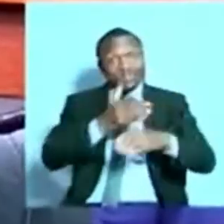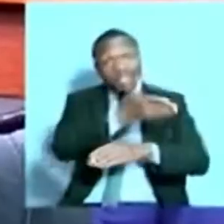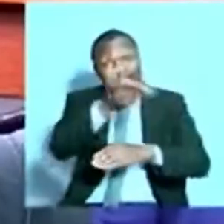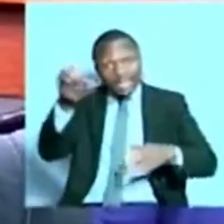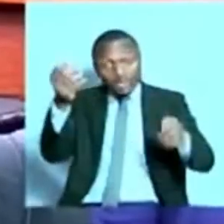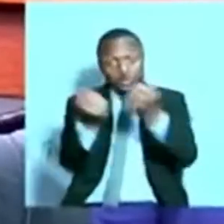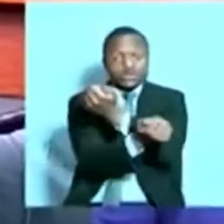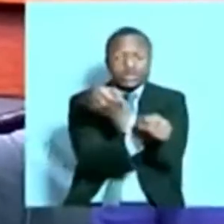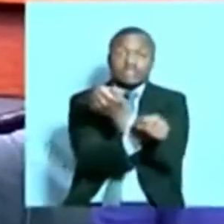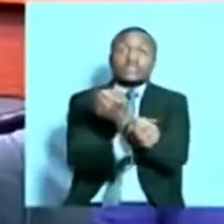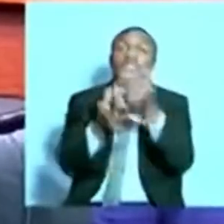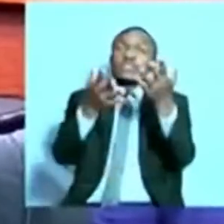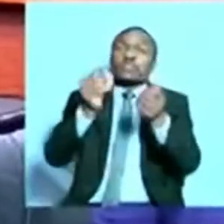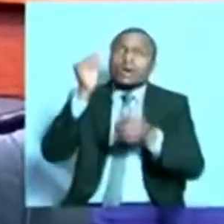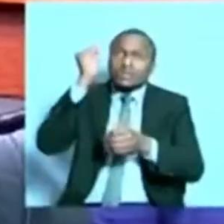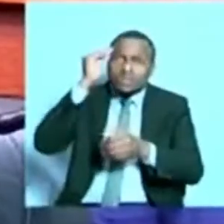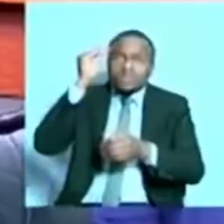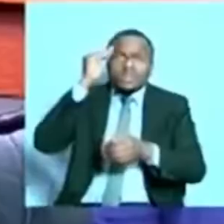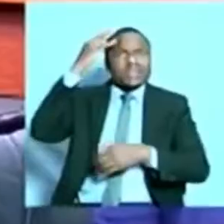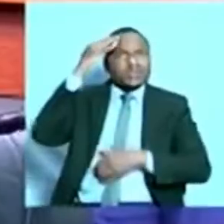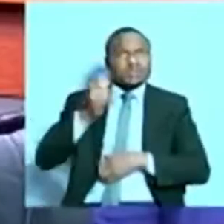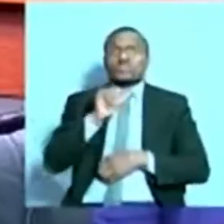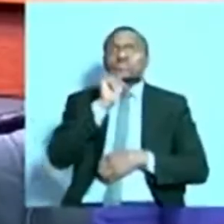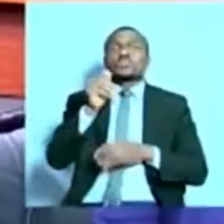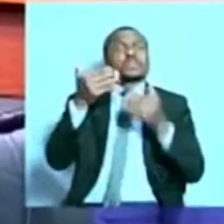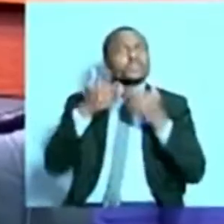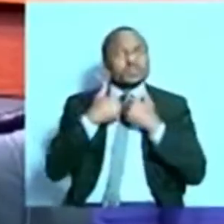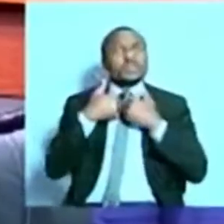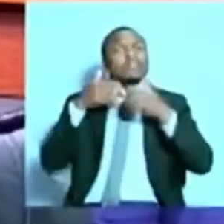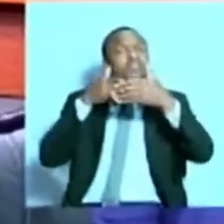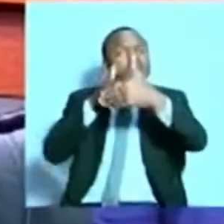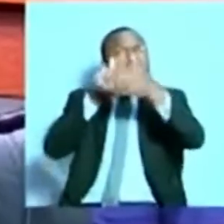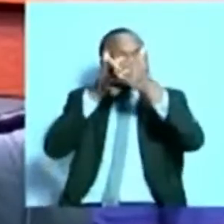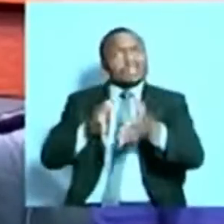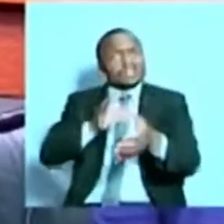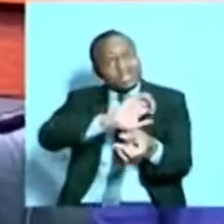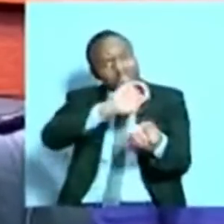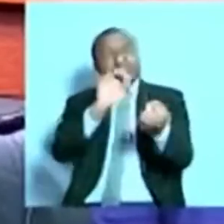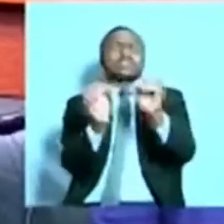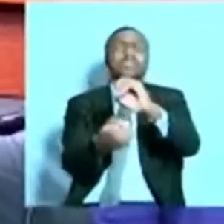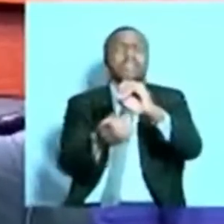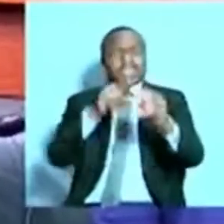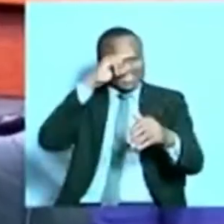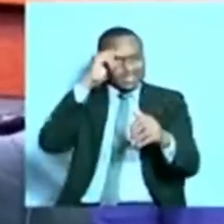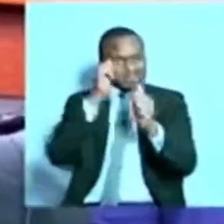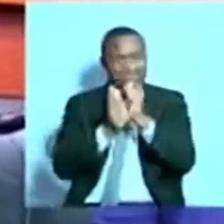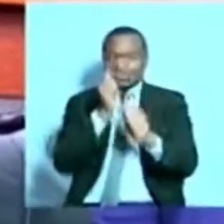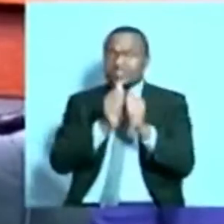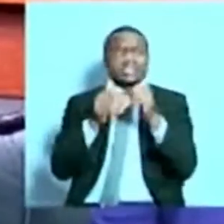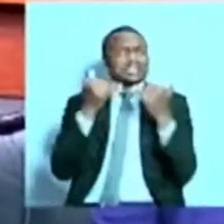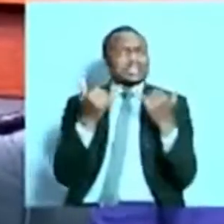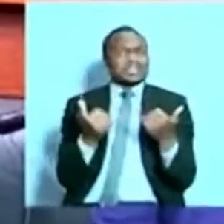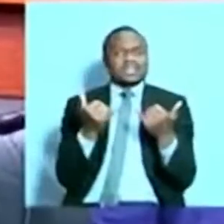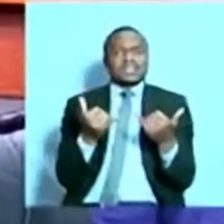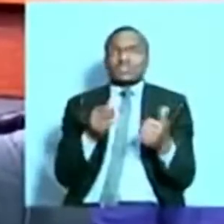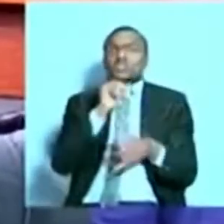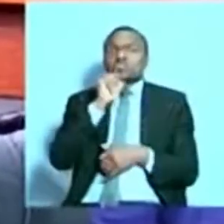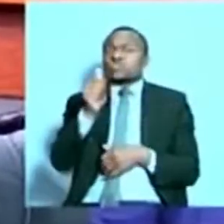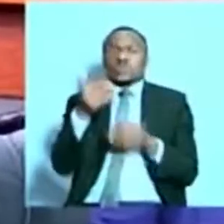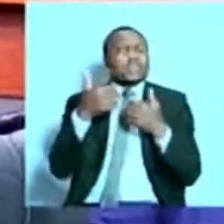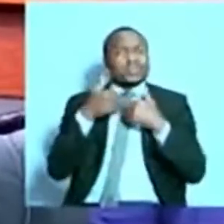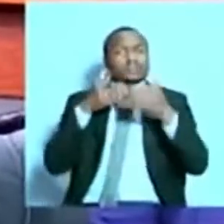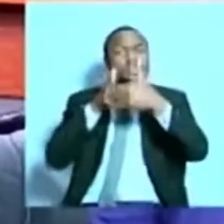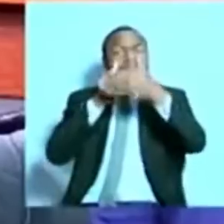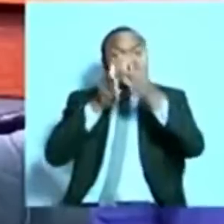changes? We want to find out why we don't have a leader of opposition, because as it is now, Madam Speaker, we don't have a leader